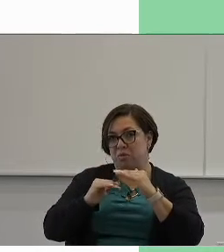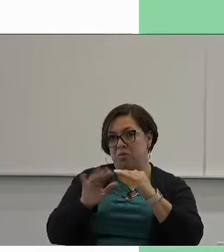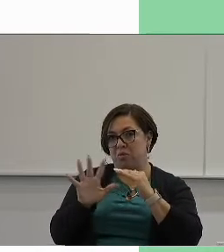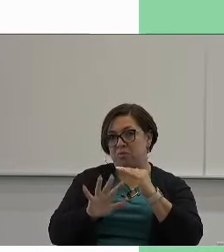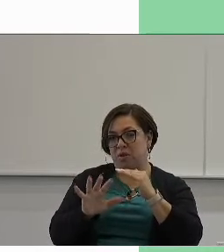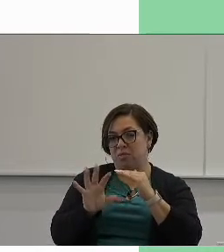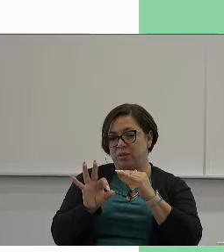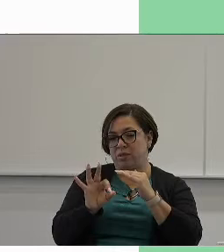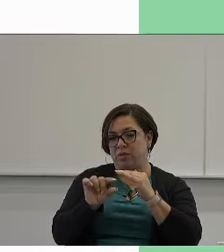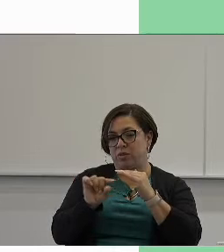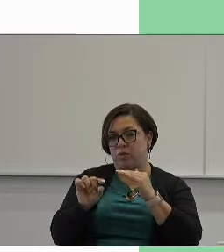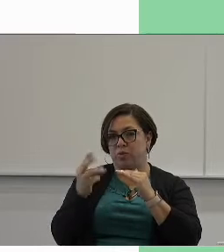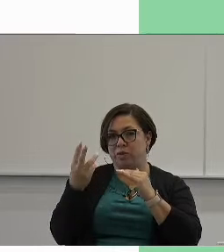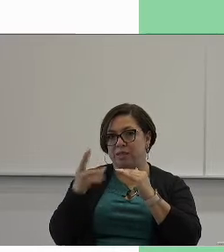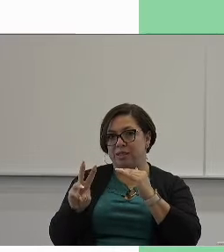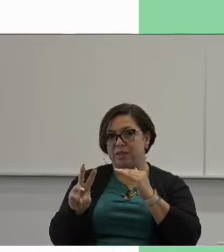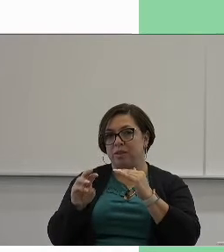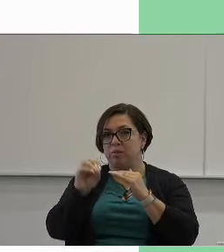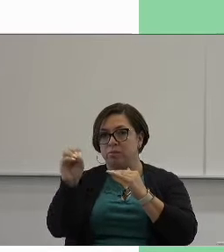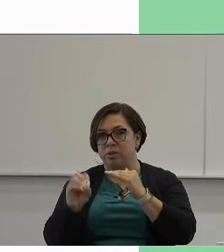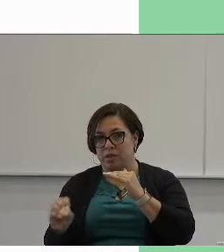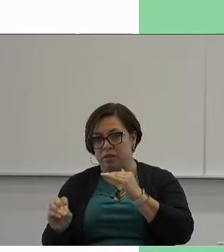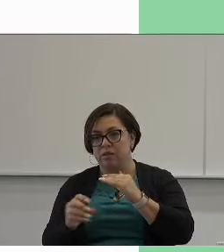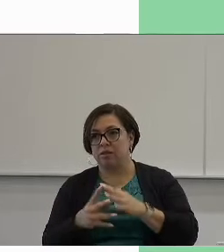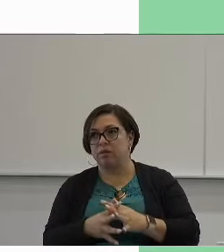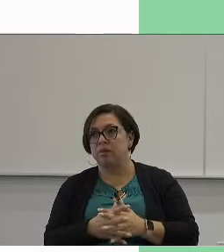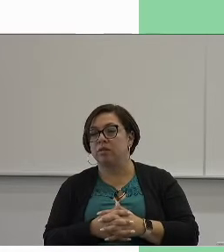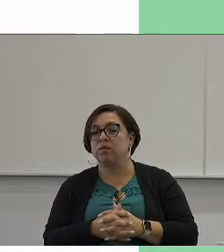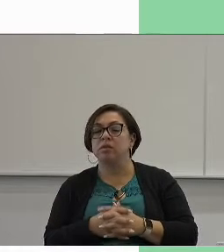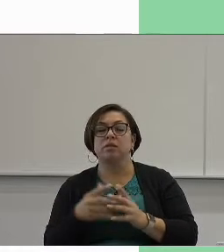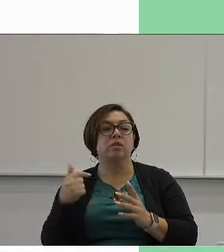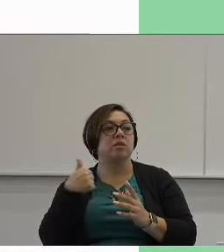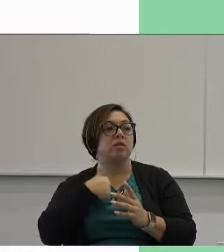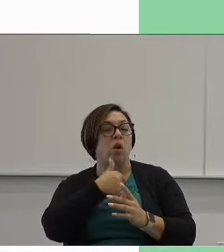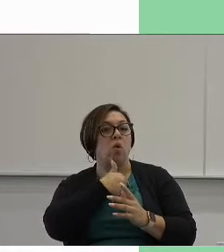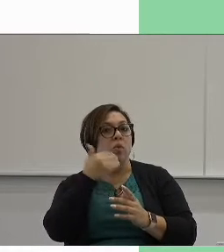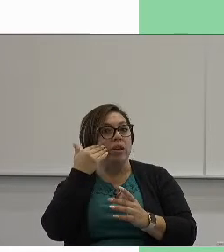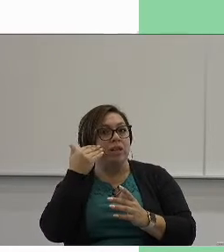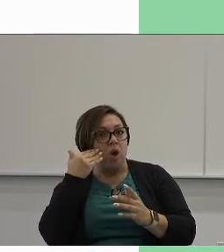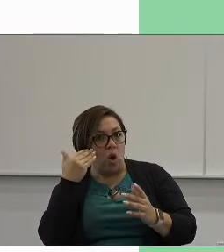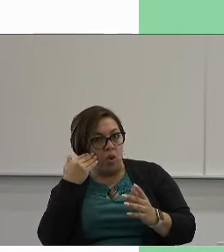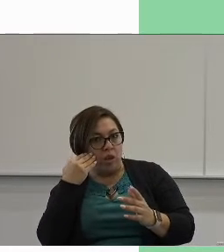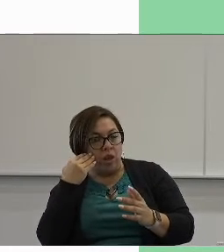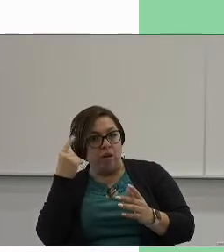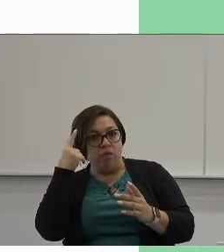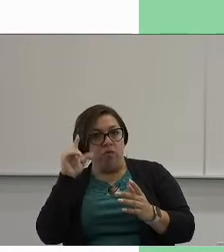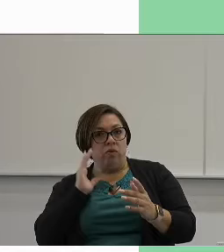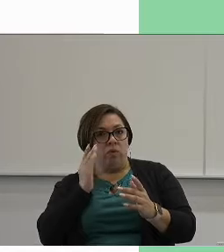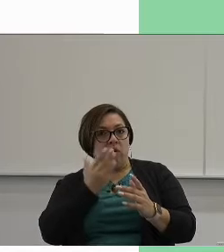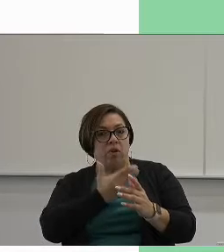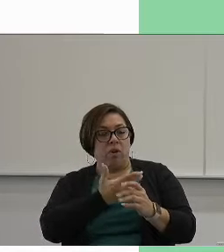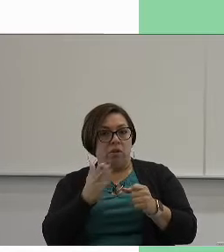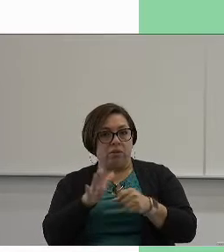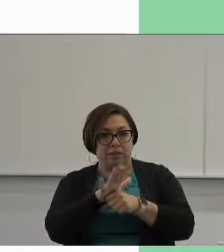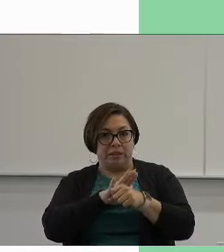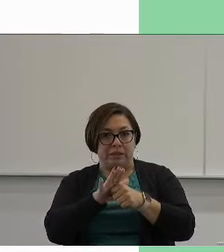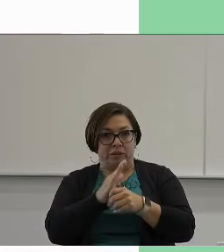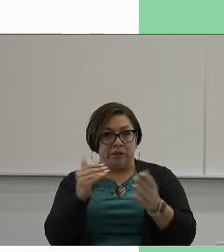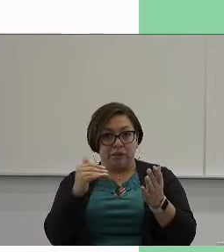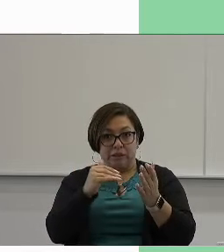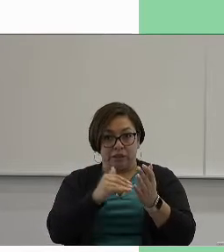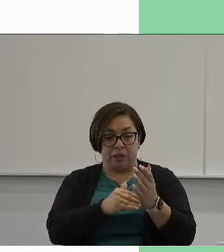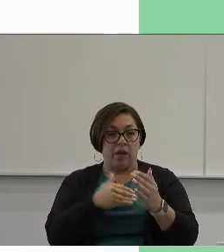9 and 16%. So what we know here is that for our redistricting, the process is going to